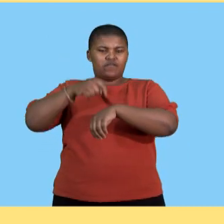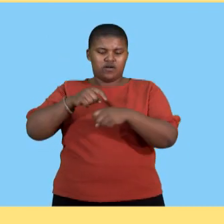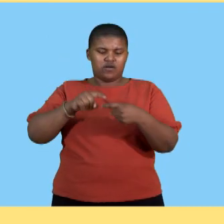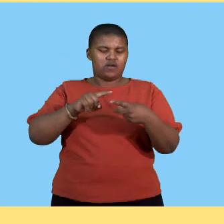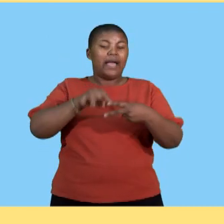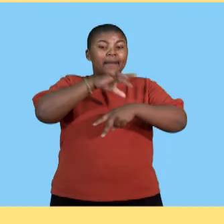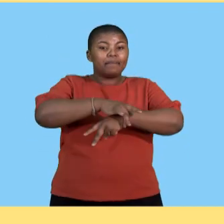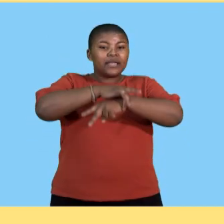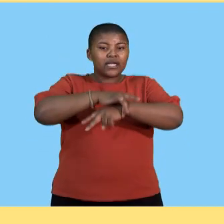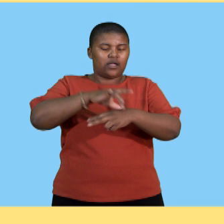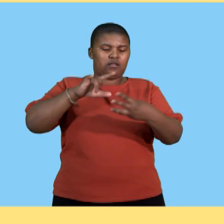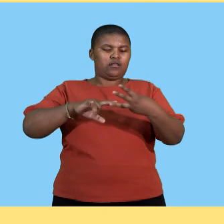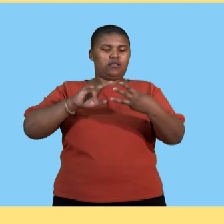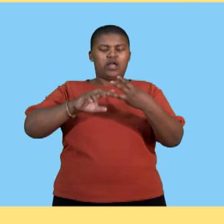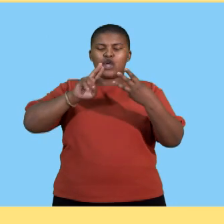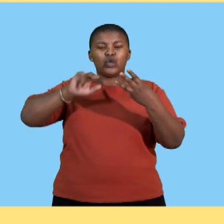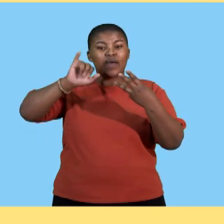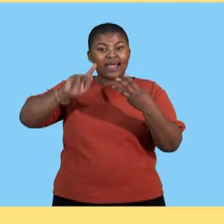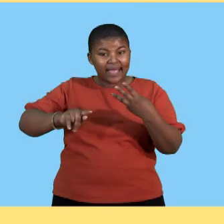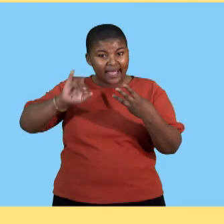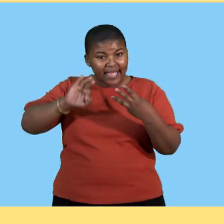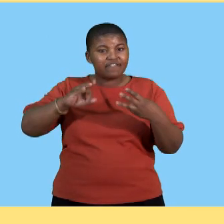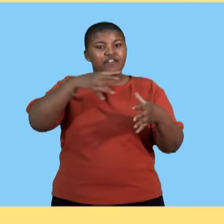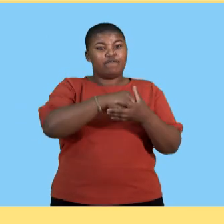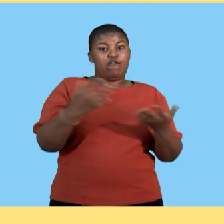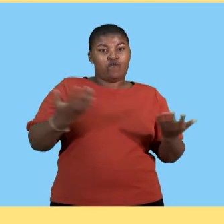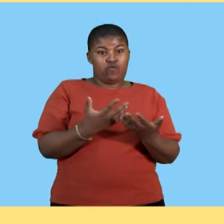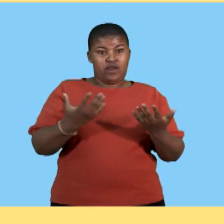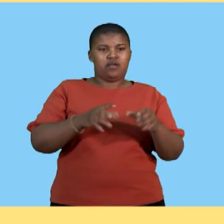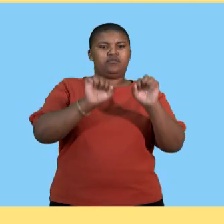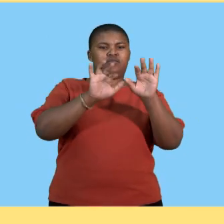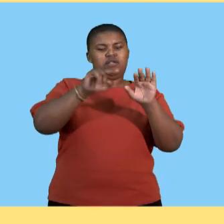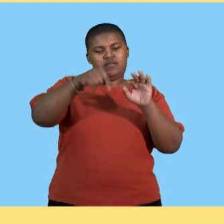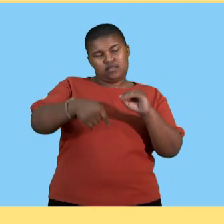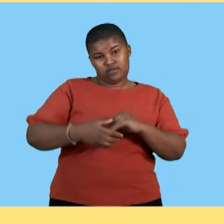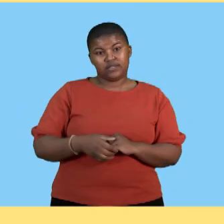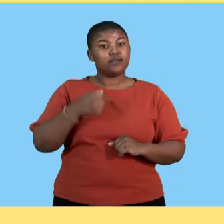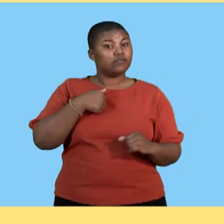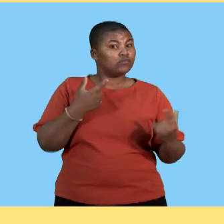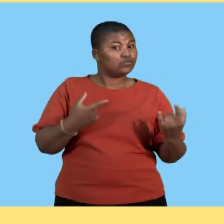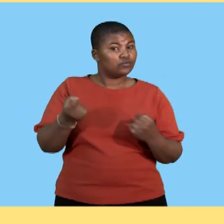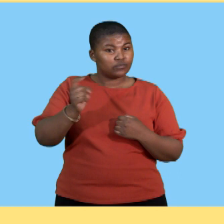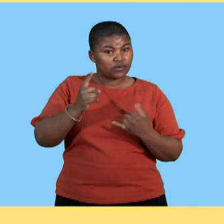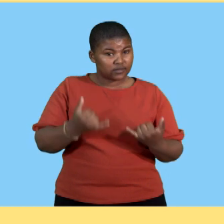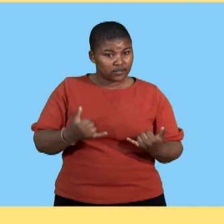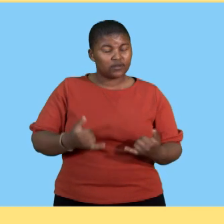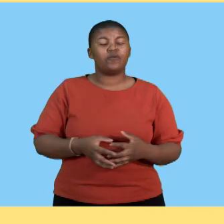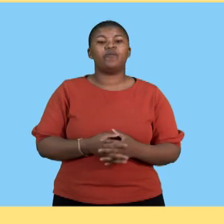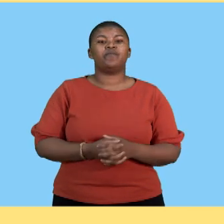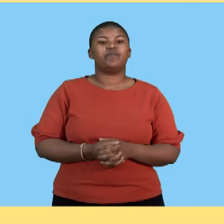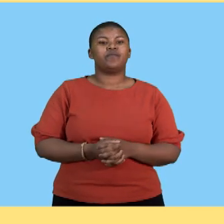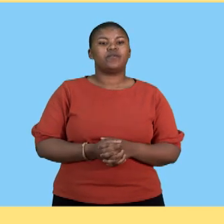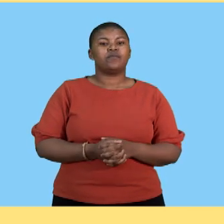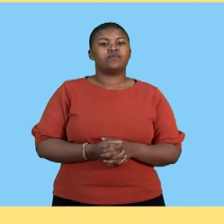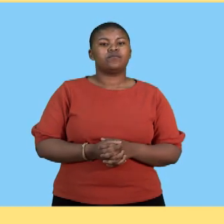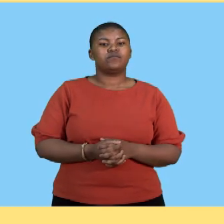and medical aid. All contributions are debited to the salaries account. All right. So the next thing that I now need to do